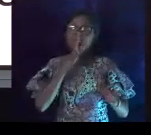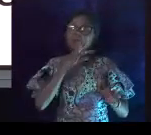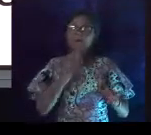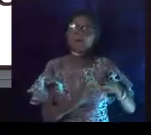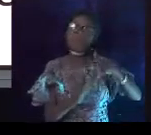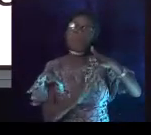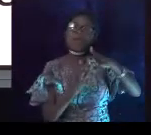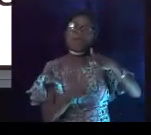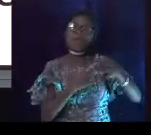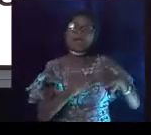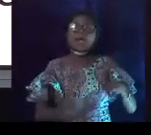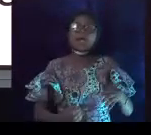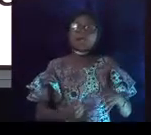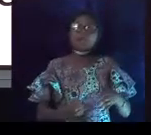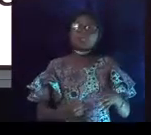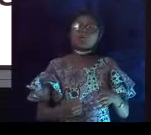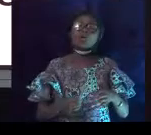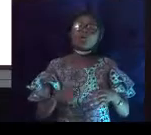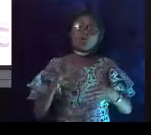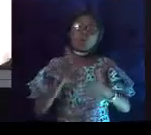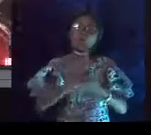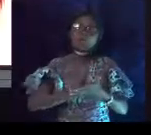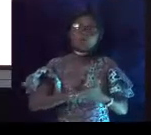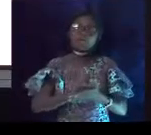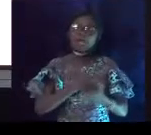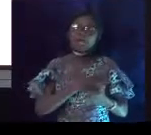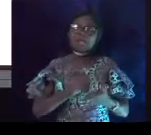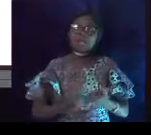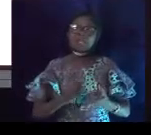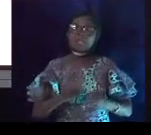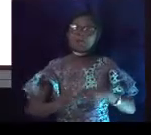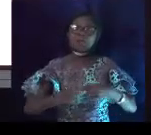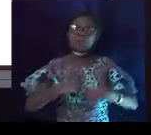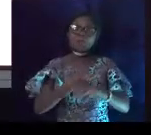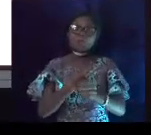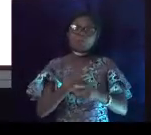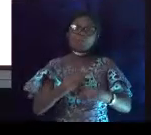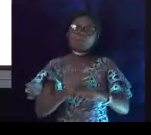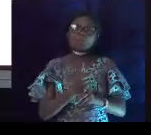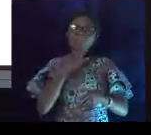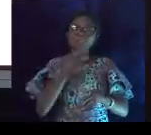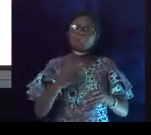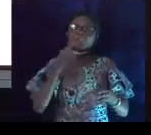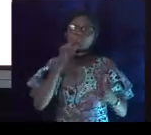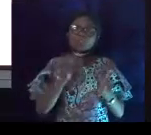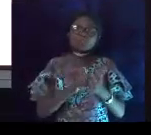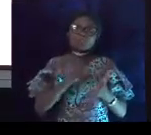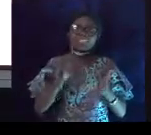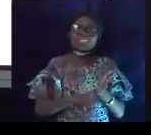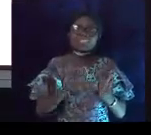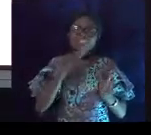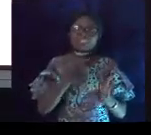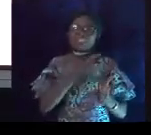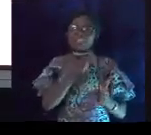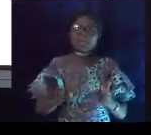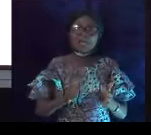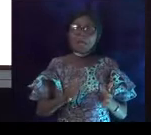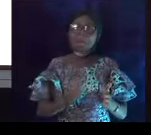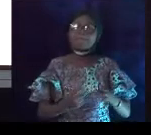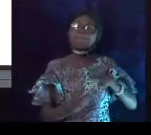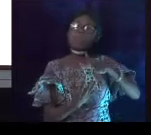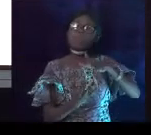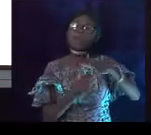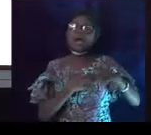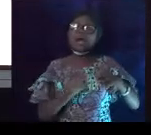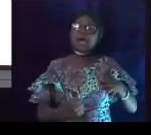Examples are broiler, rooster. These are examples of meat producing chicken. Let's look at the picture here. This is a